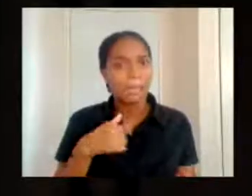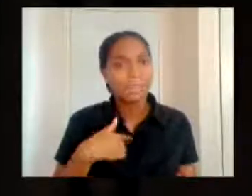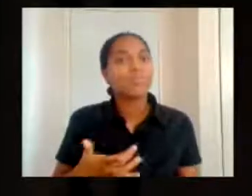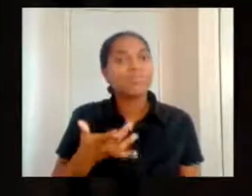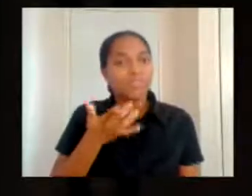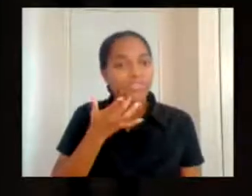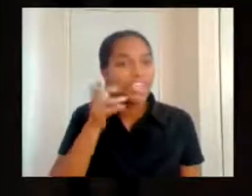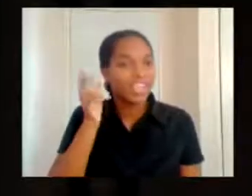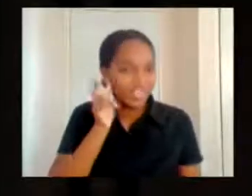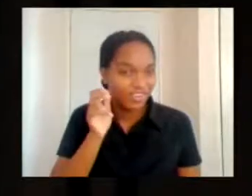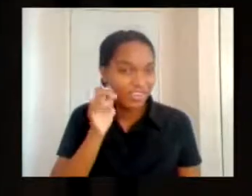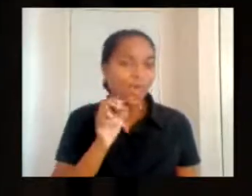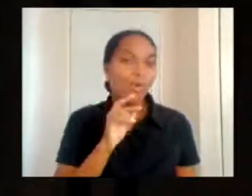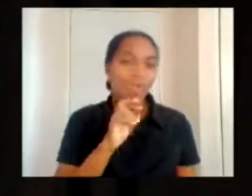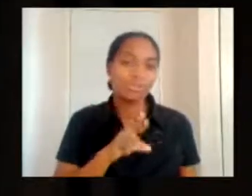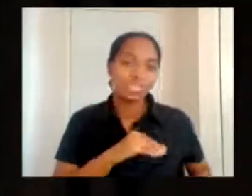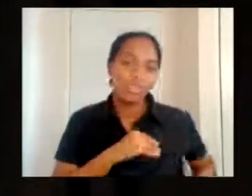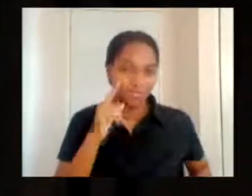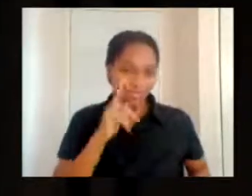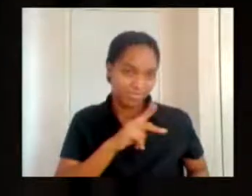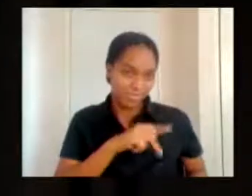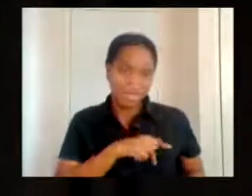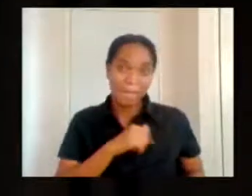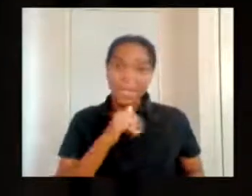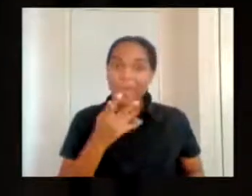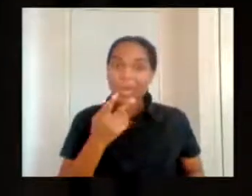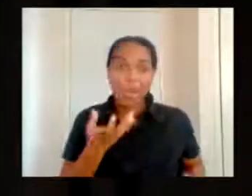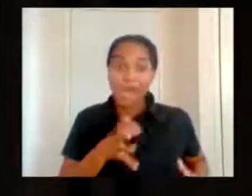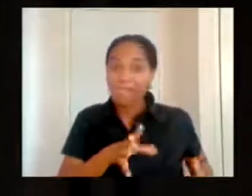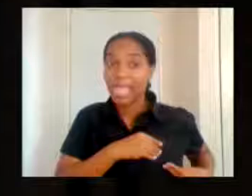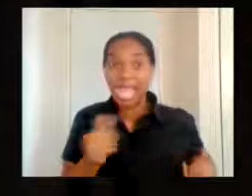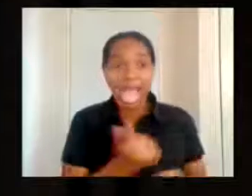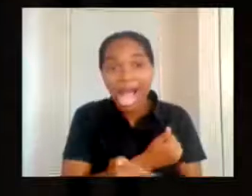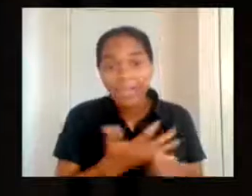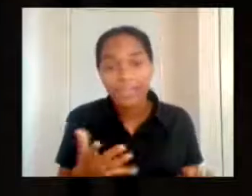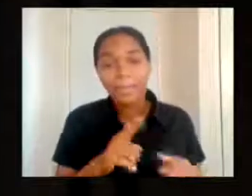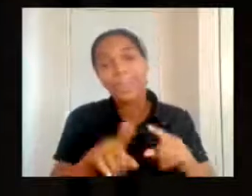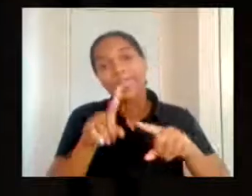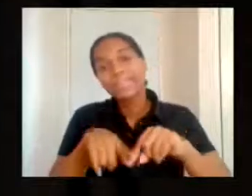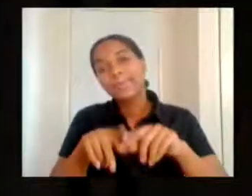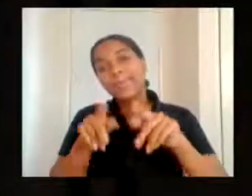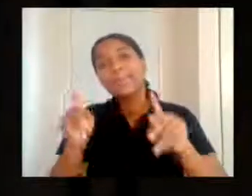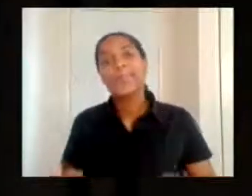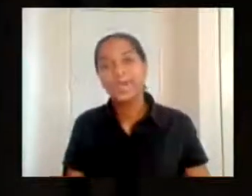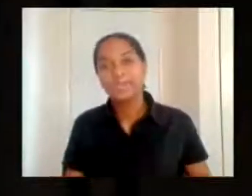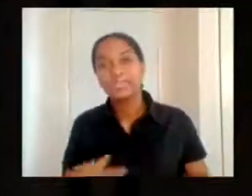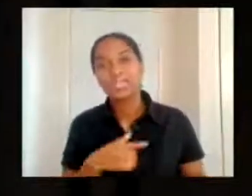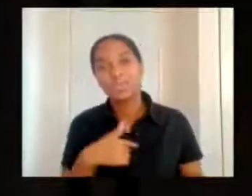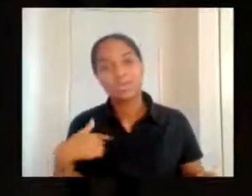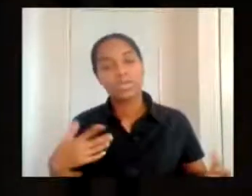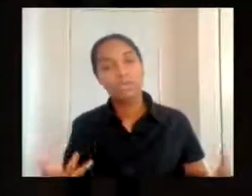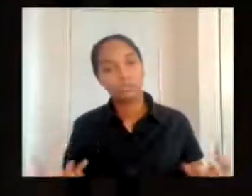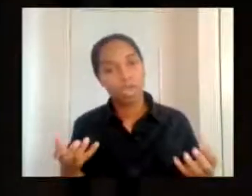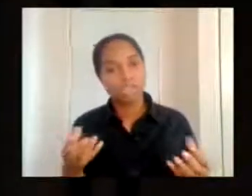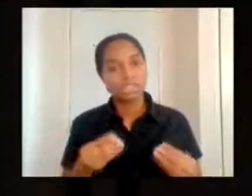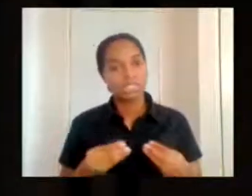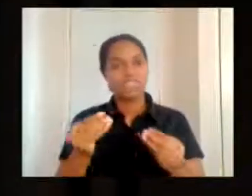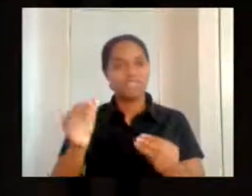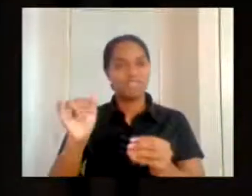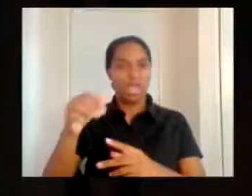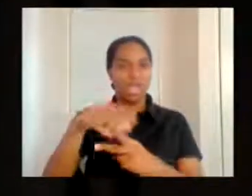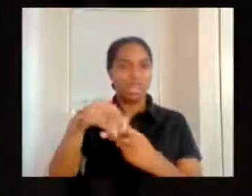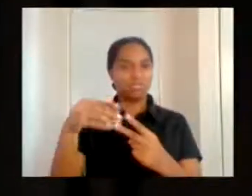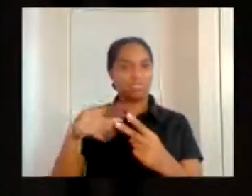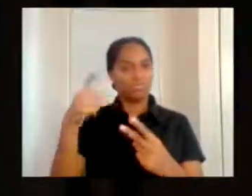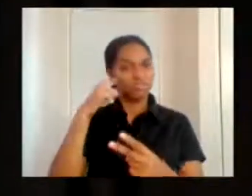hear or receive. I may not want to receive everything, but depending on the person, we want to give that option to the person